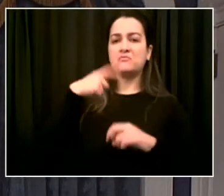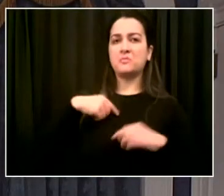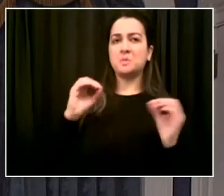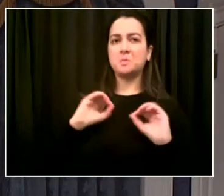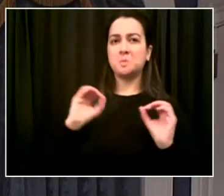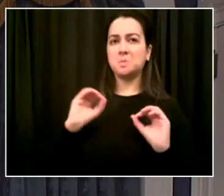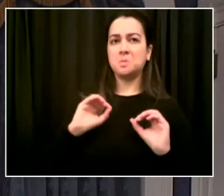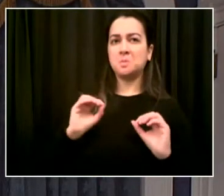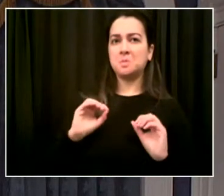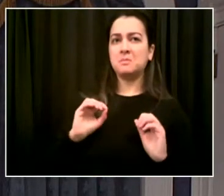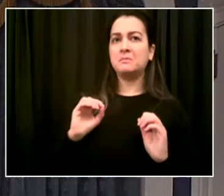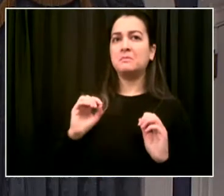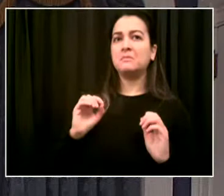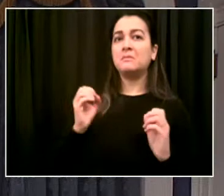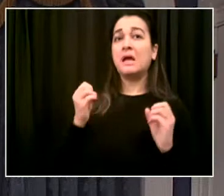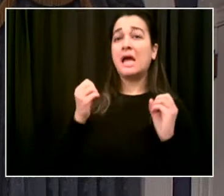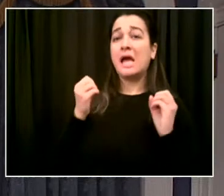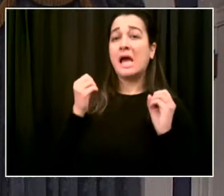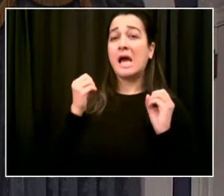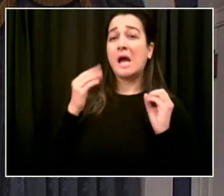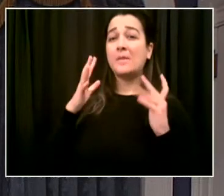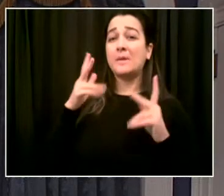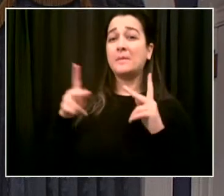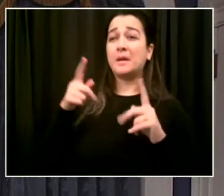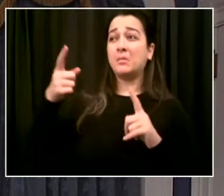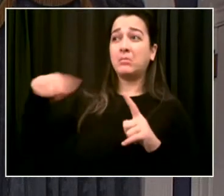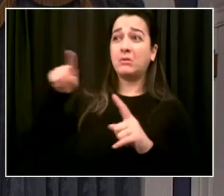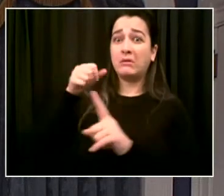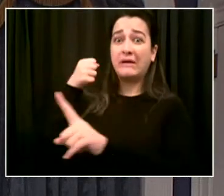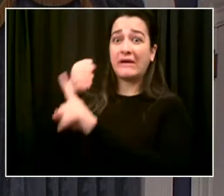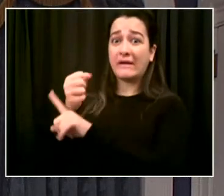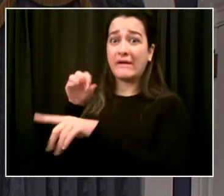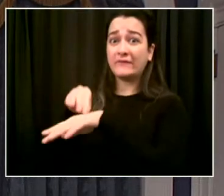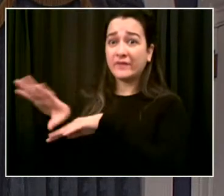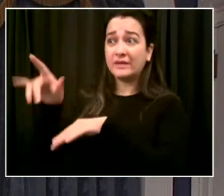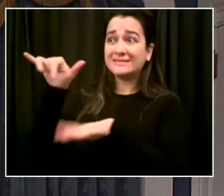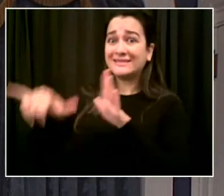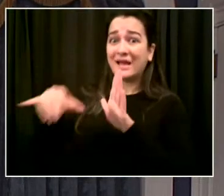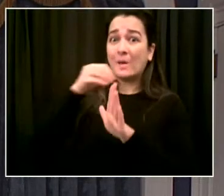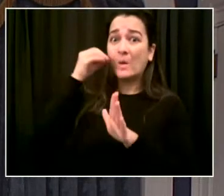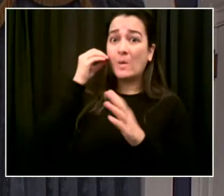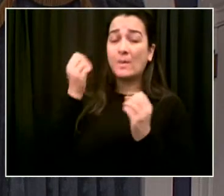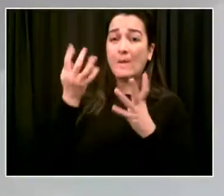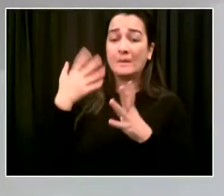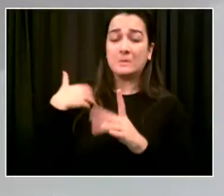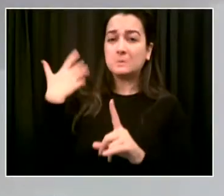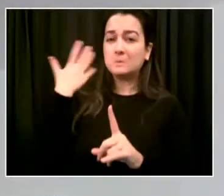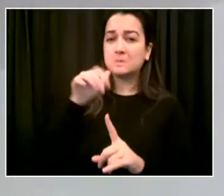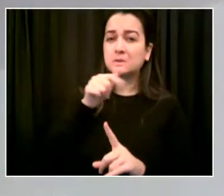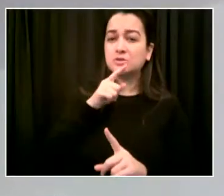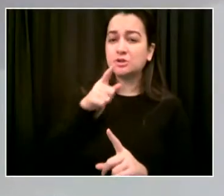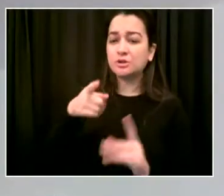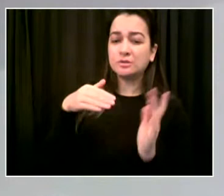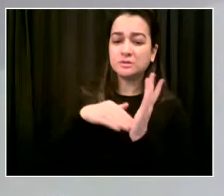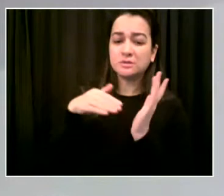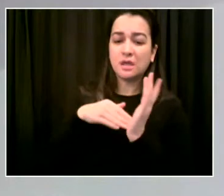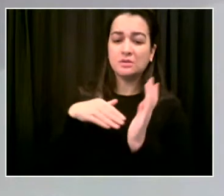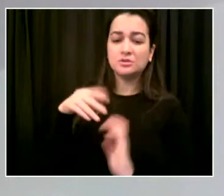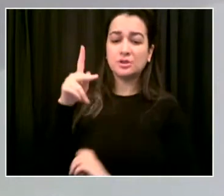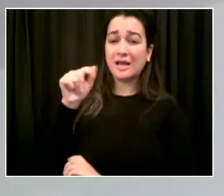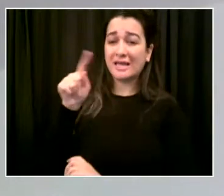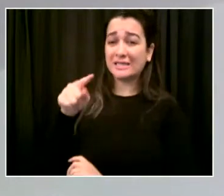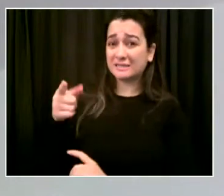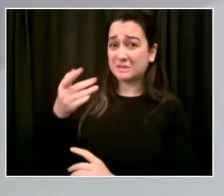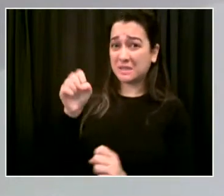Dr. Katz? Well, so much of our government now, as shown in this presser, is done remotely. I mean, I